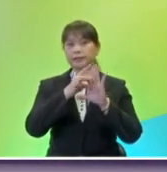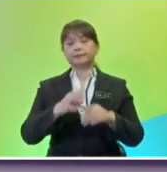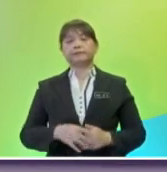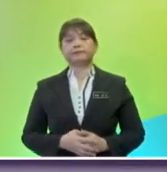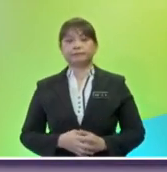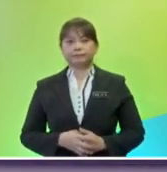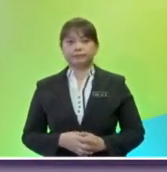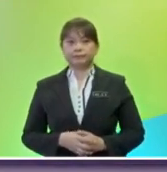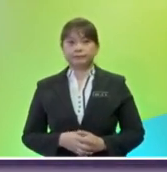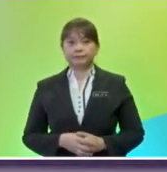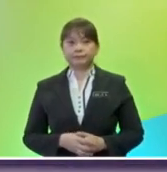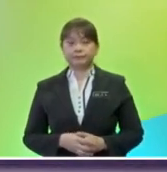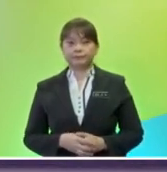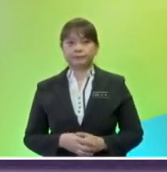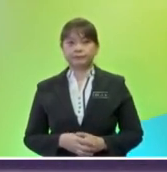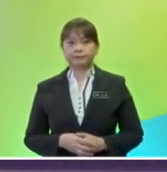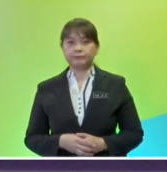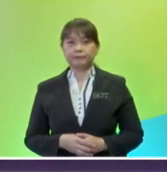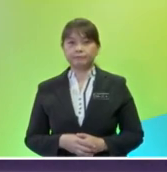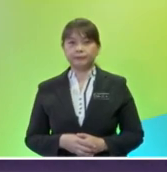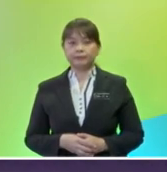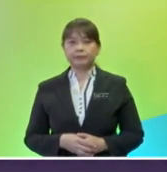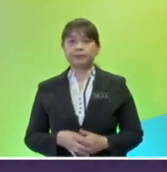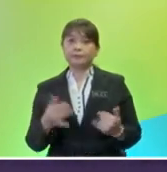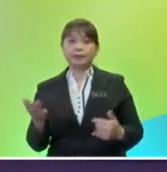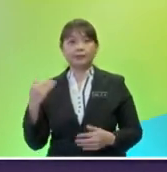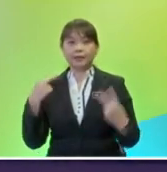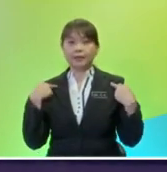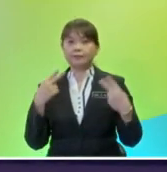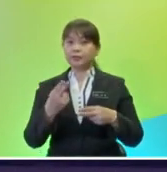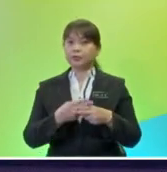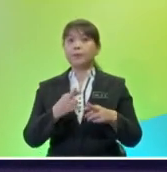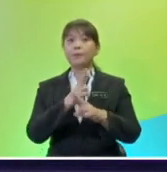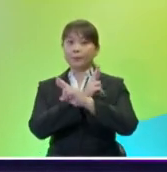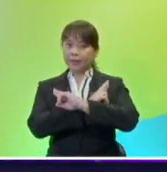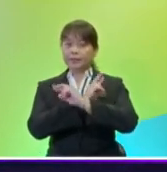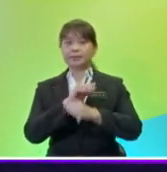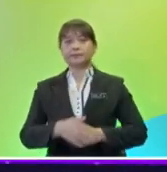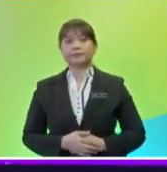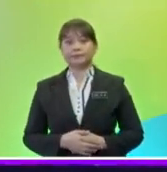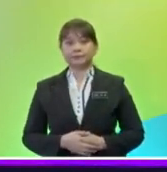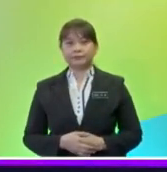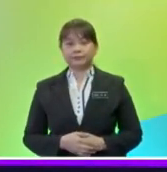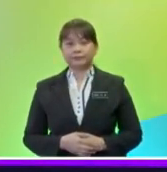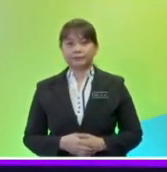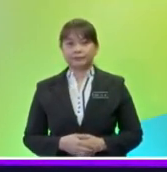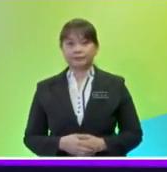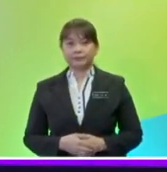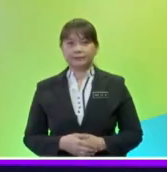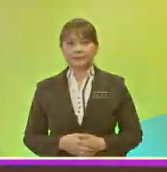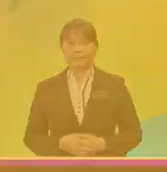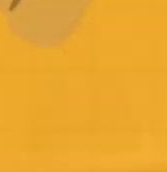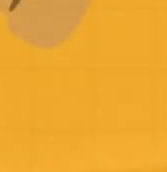this. Yes, we do. But before that, let's take a short break first. Okay. And we'll be right back on EduwebTV KPM.